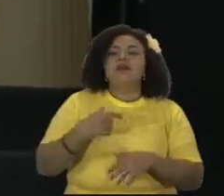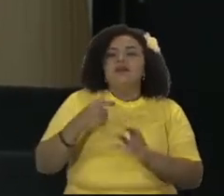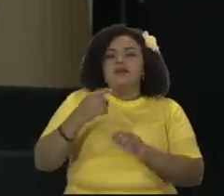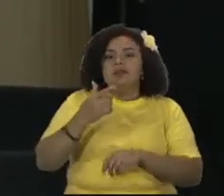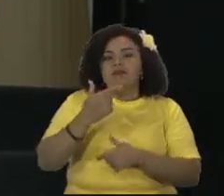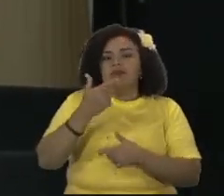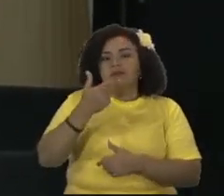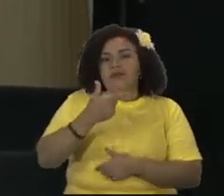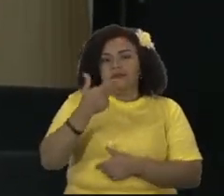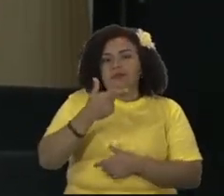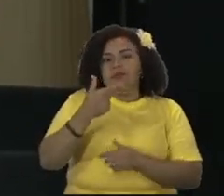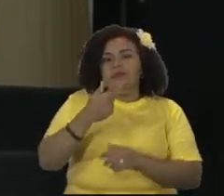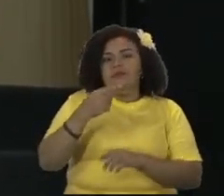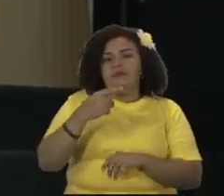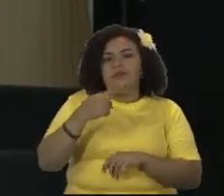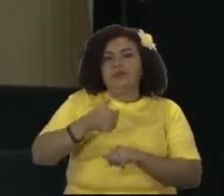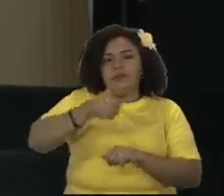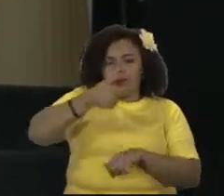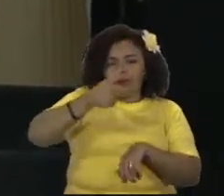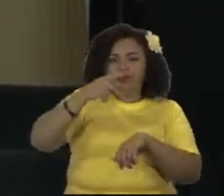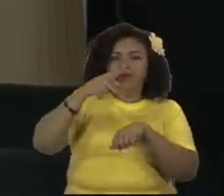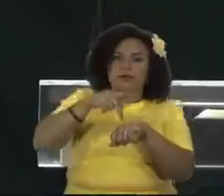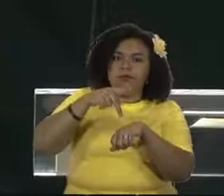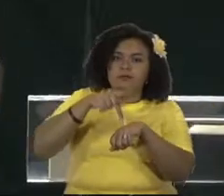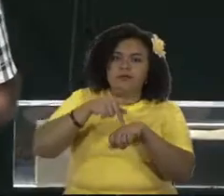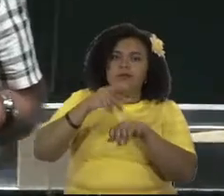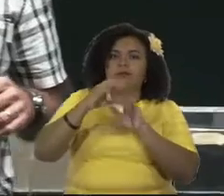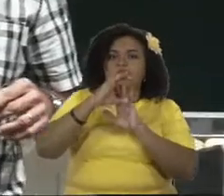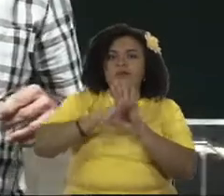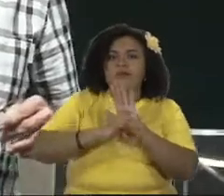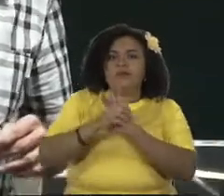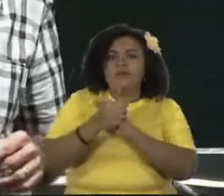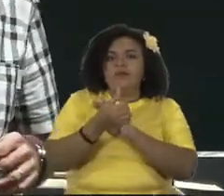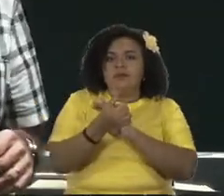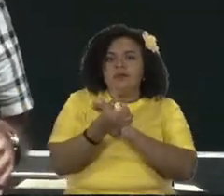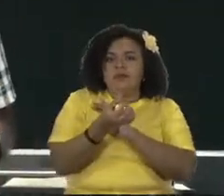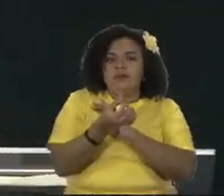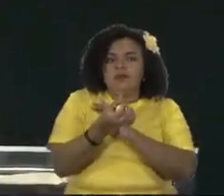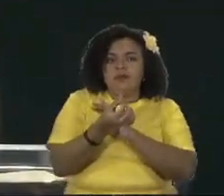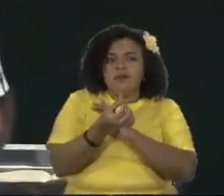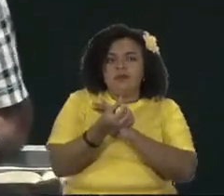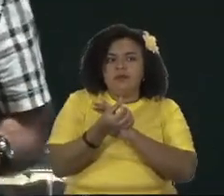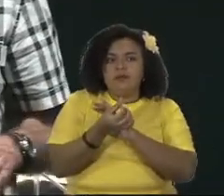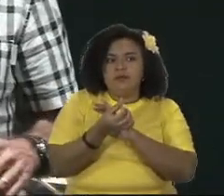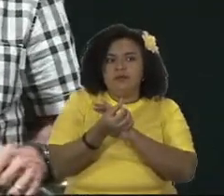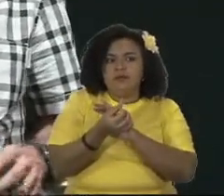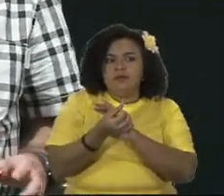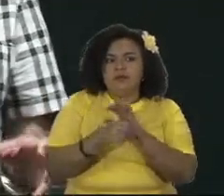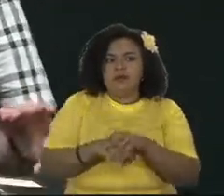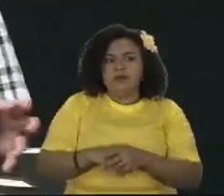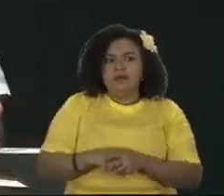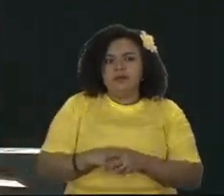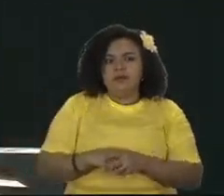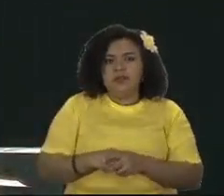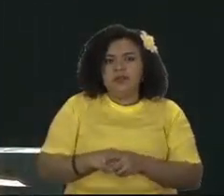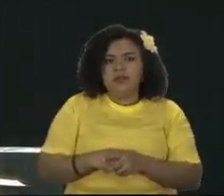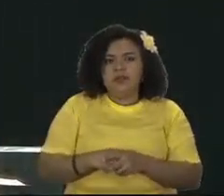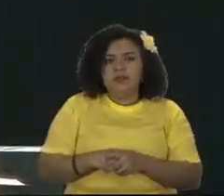"Be holy because I am holy." Son of fish, it is a little fish. And God is